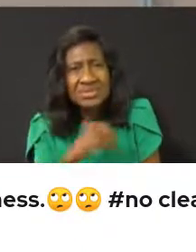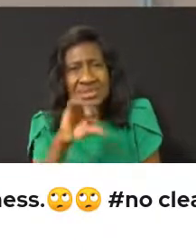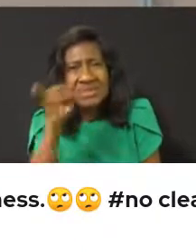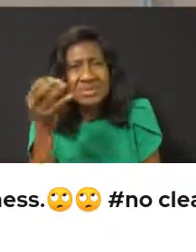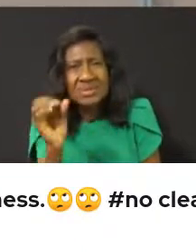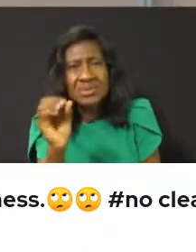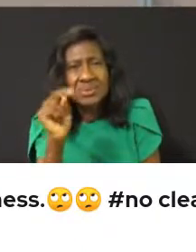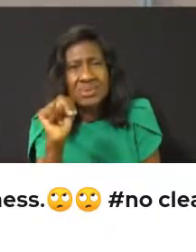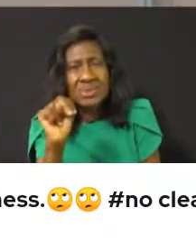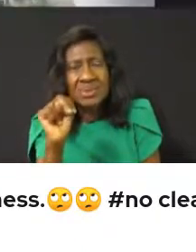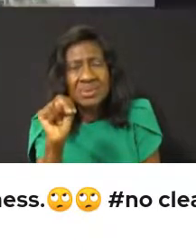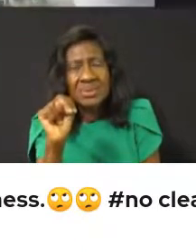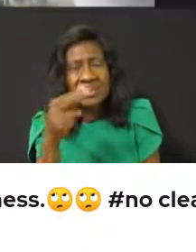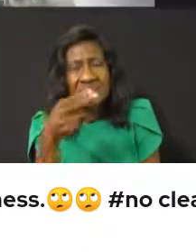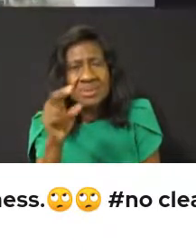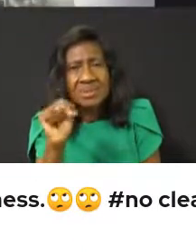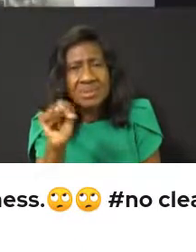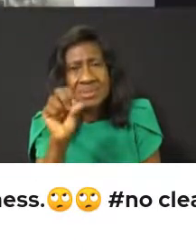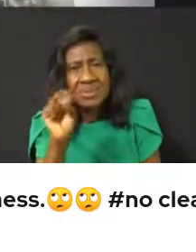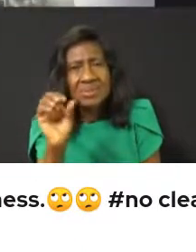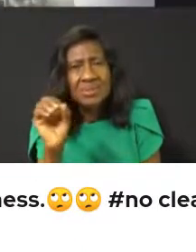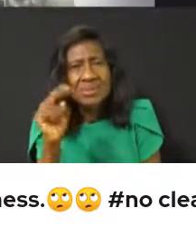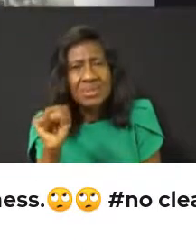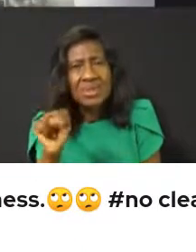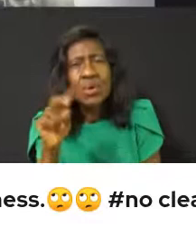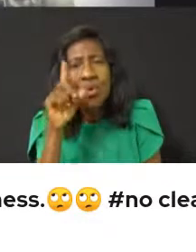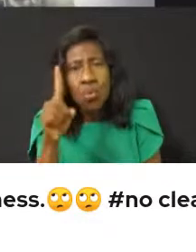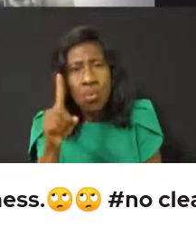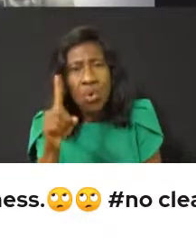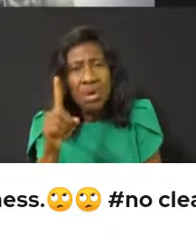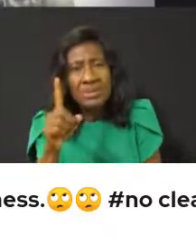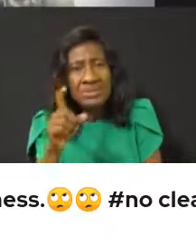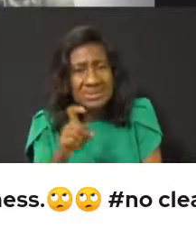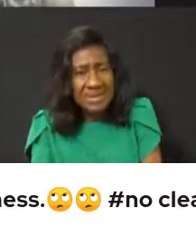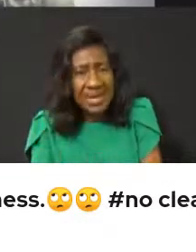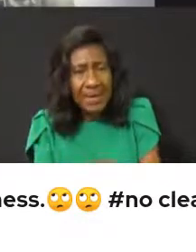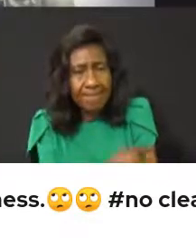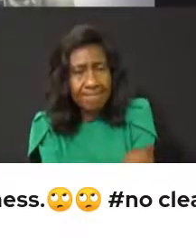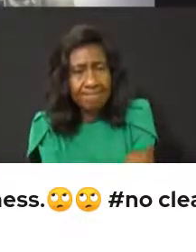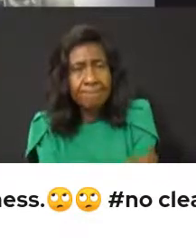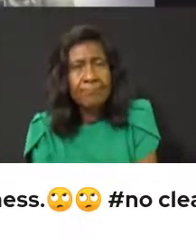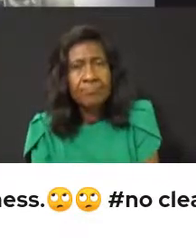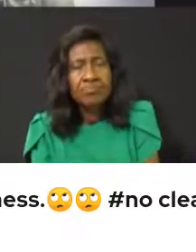obviously. Okay, thank you for that, Minister Bryan. As you're on the mic,